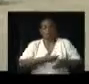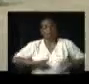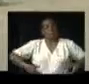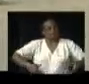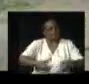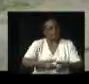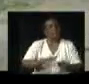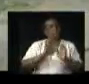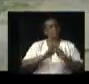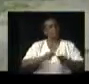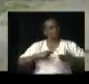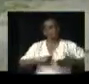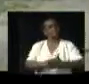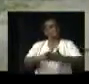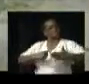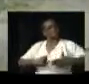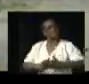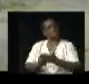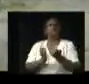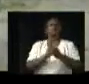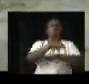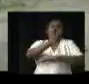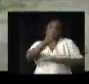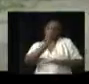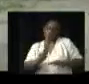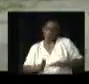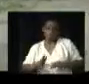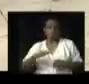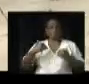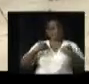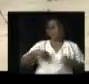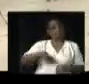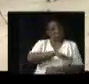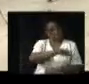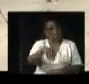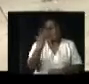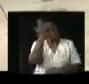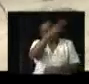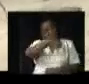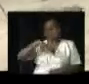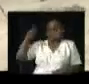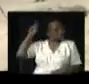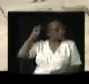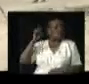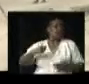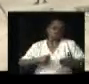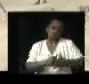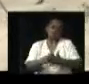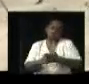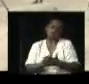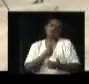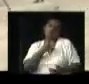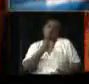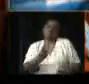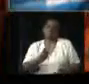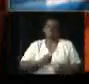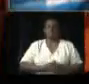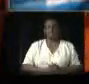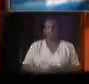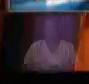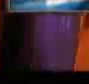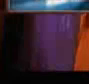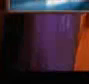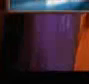organization will continue its efforts to support the Suriname's government and the community, said Plouvier finally.